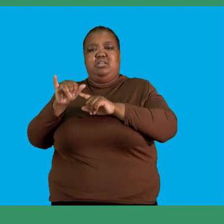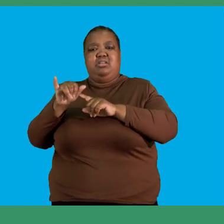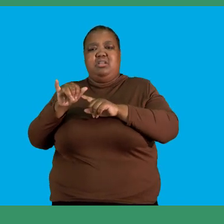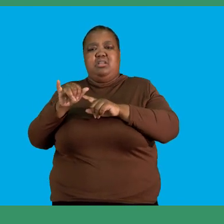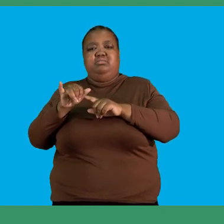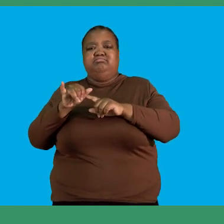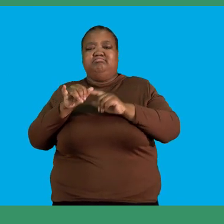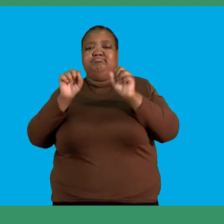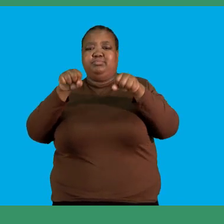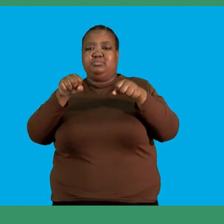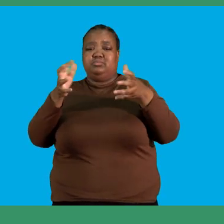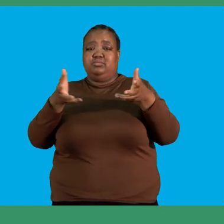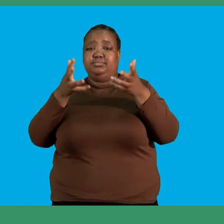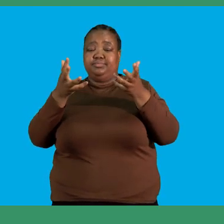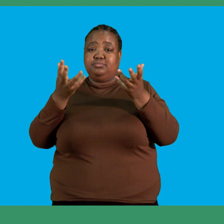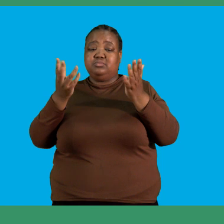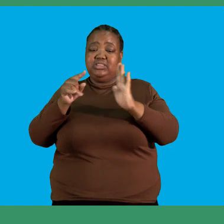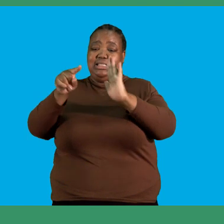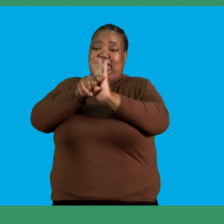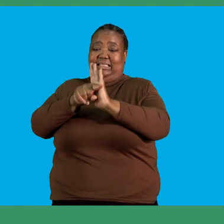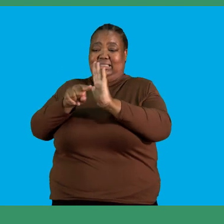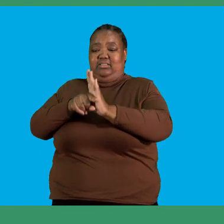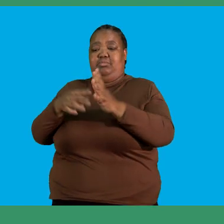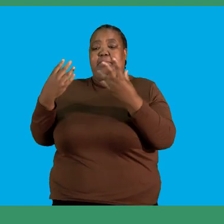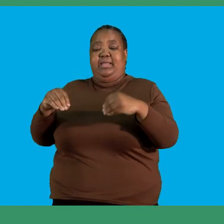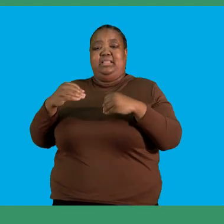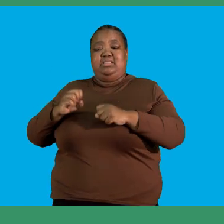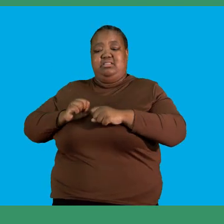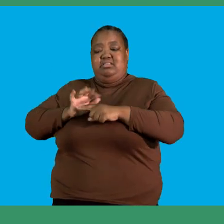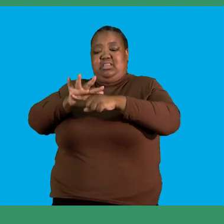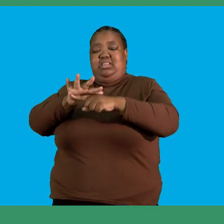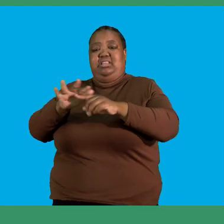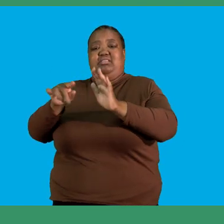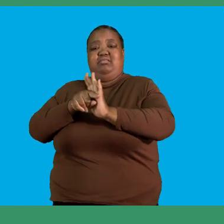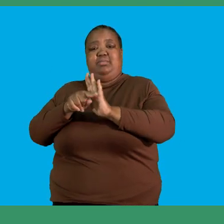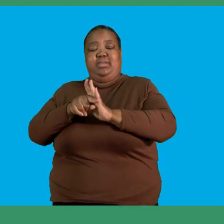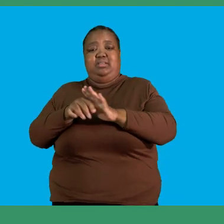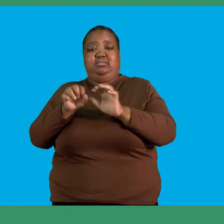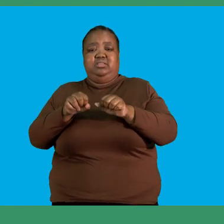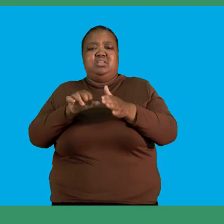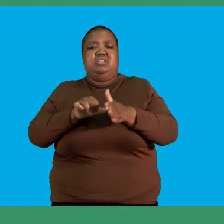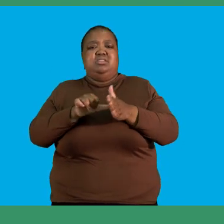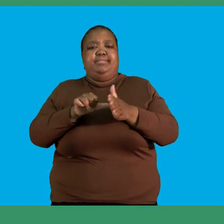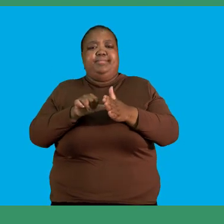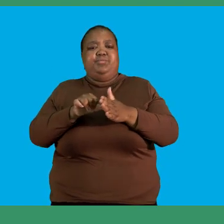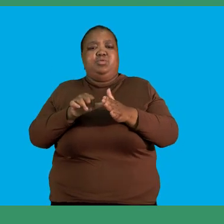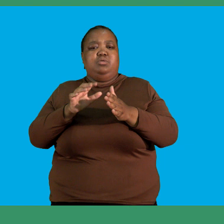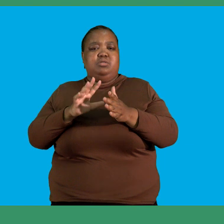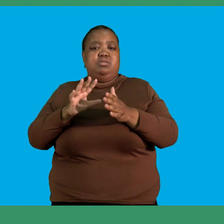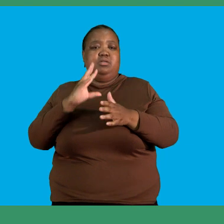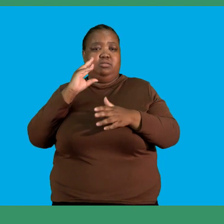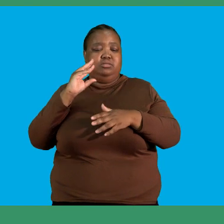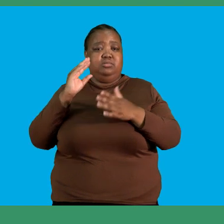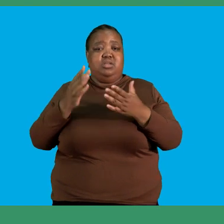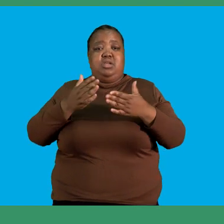does this promote, or how does this give a negative impact in the business? Then very important,